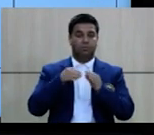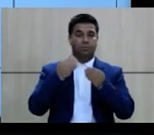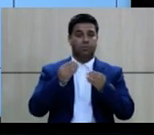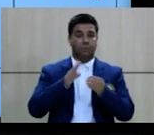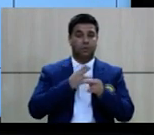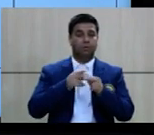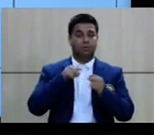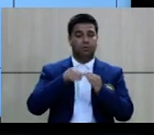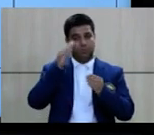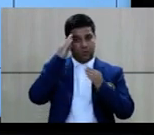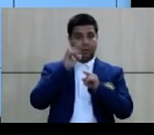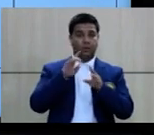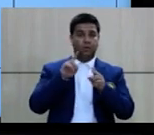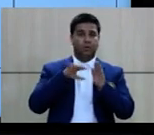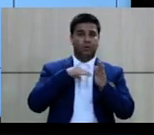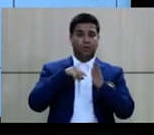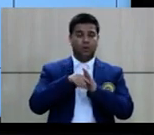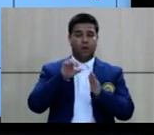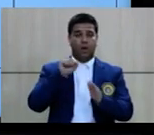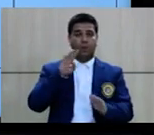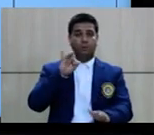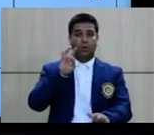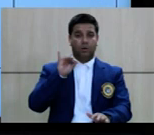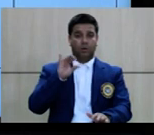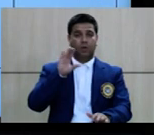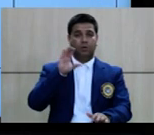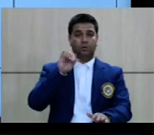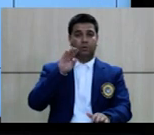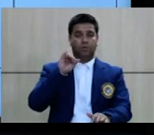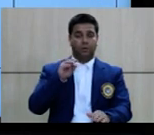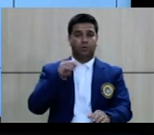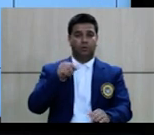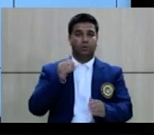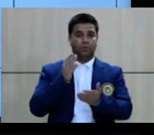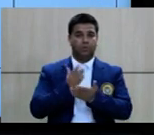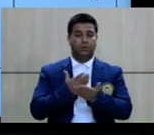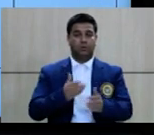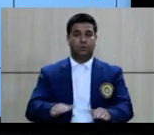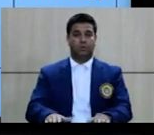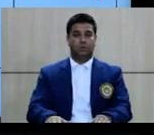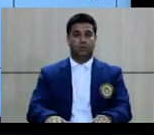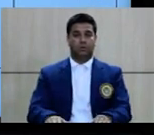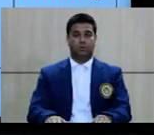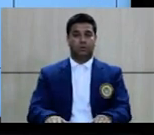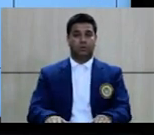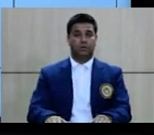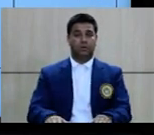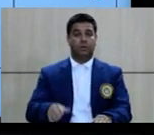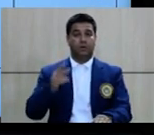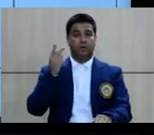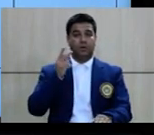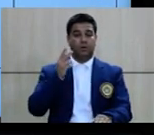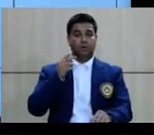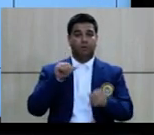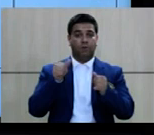shu xulosaga kelamizki, o'g'itimiz ammoniy sulfat tuzidan iborat ekan. 2-chi